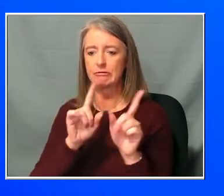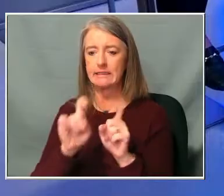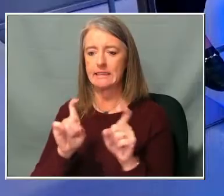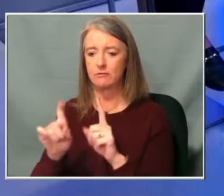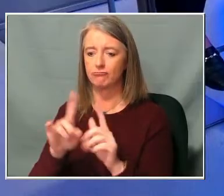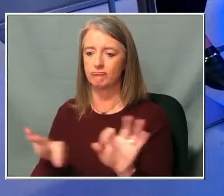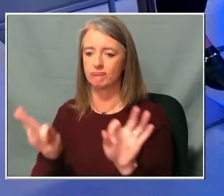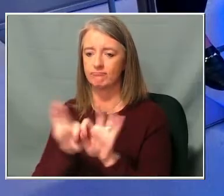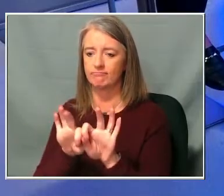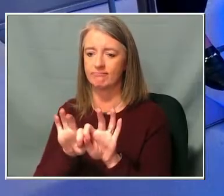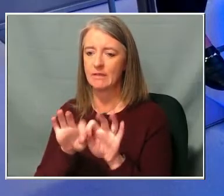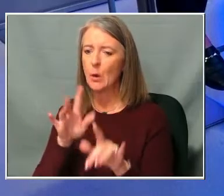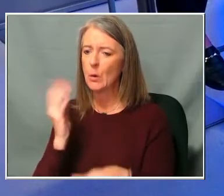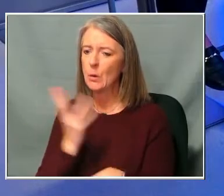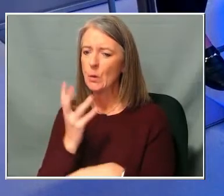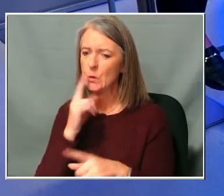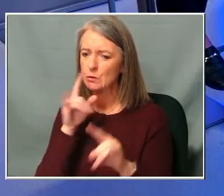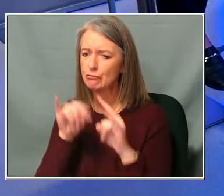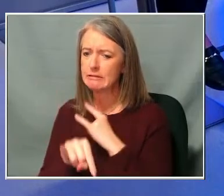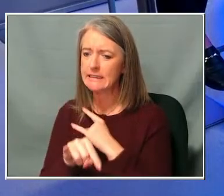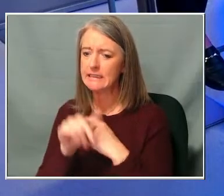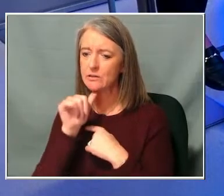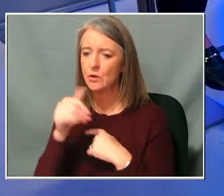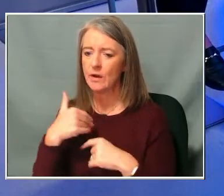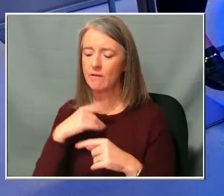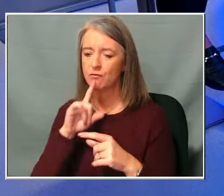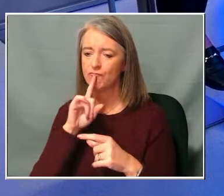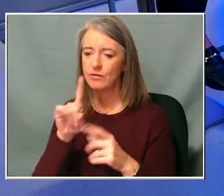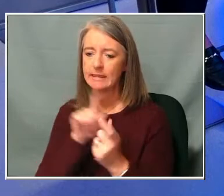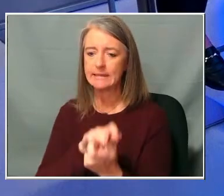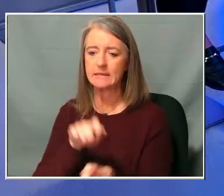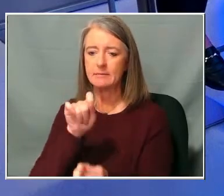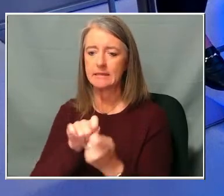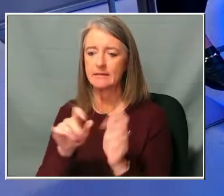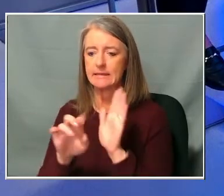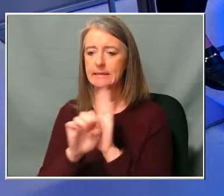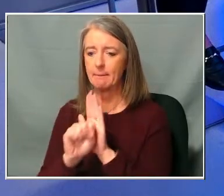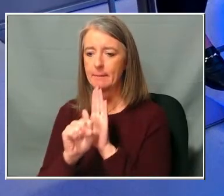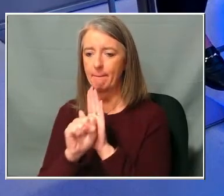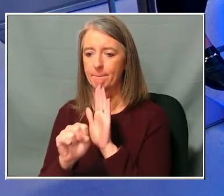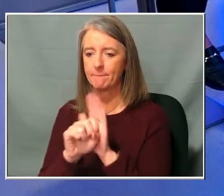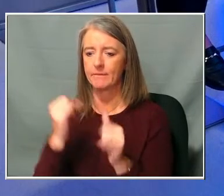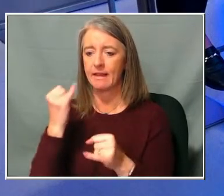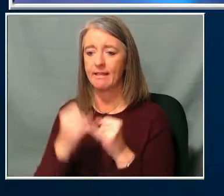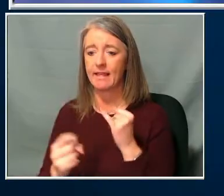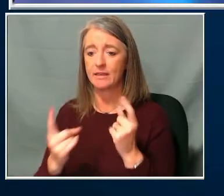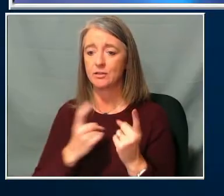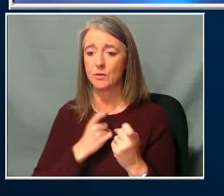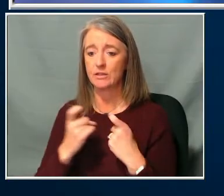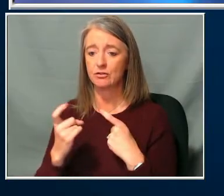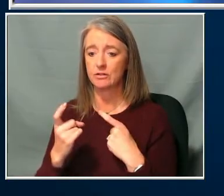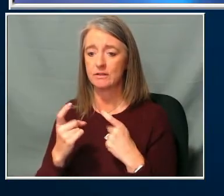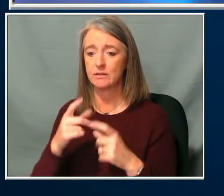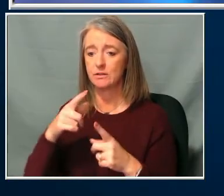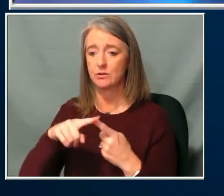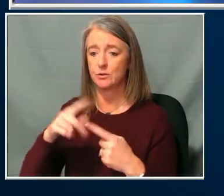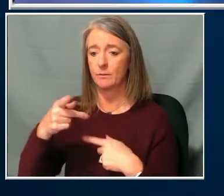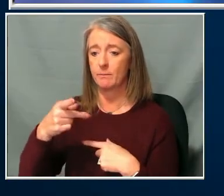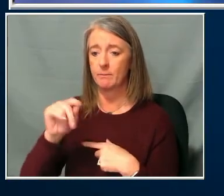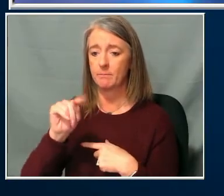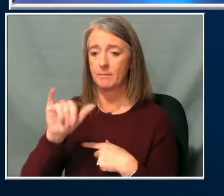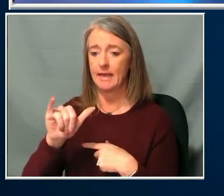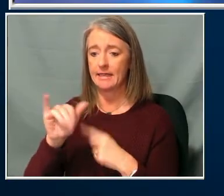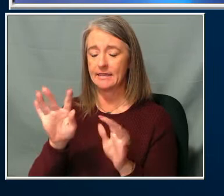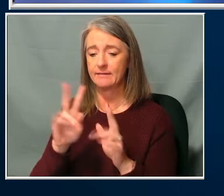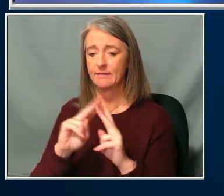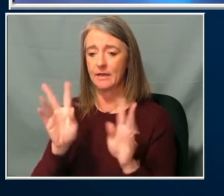that's tricky. Yeah, that you don't have any really specific symptoms. Okay, last question is going to go to Patty. Very important question